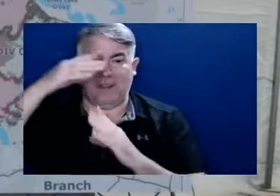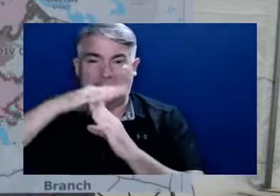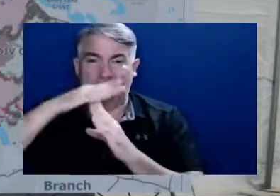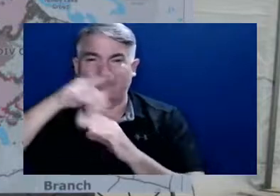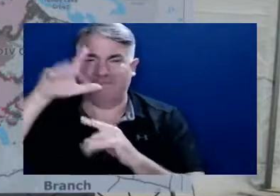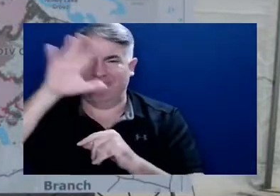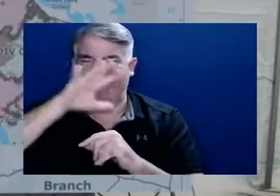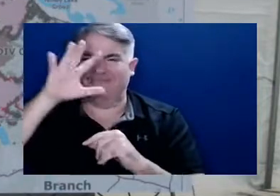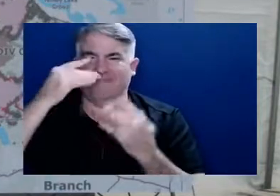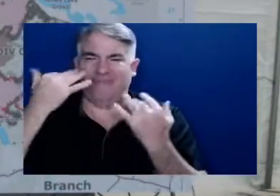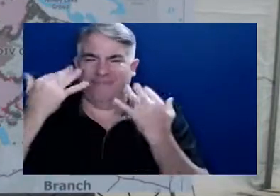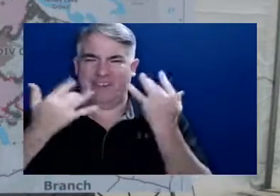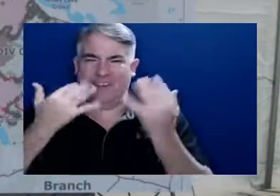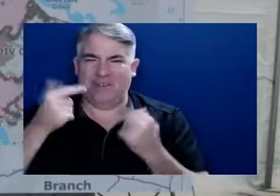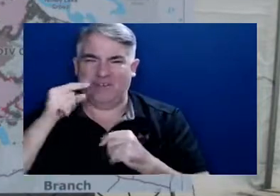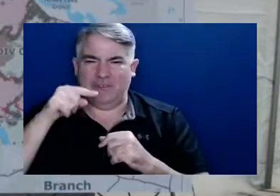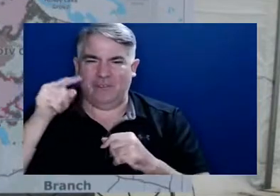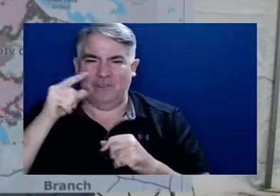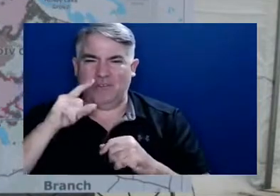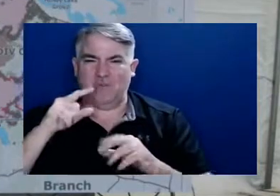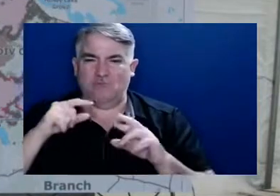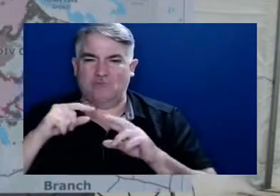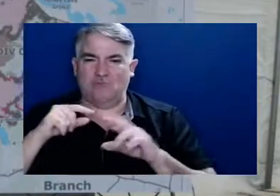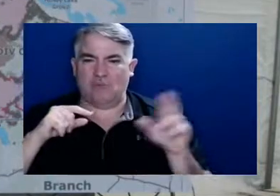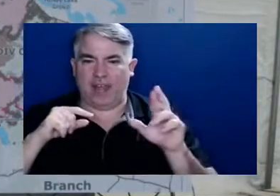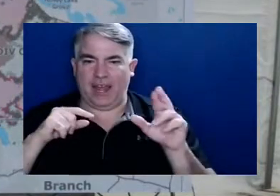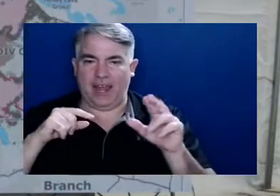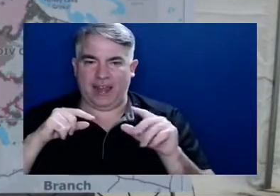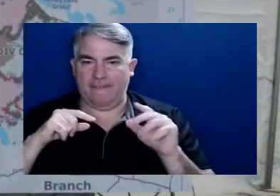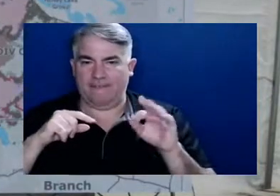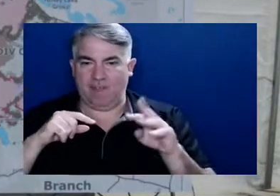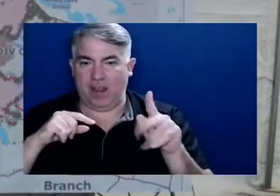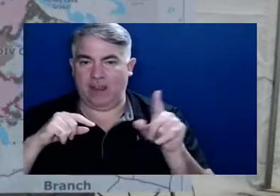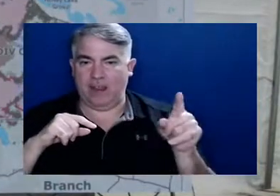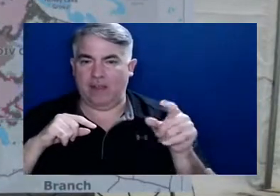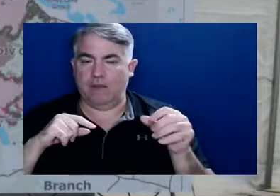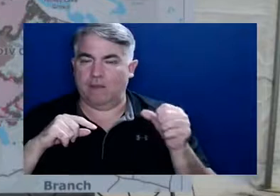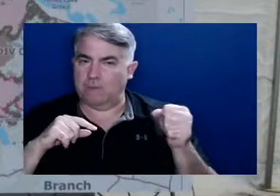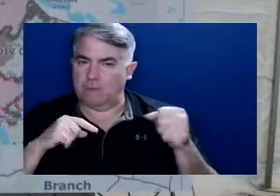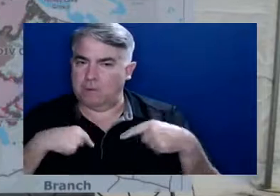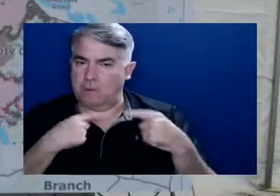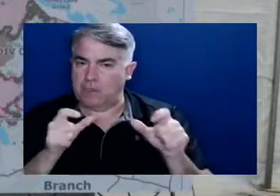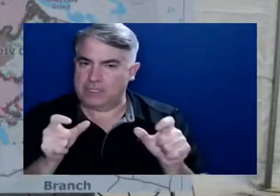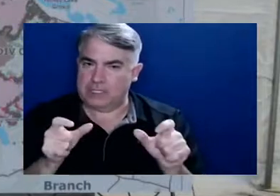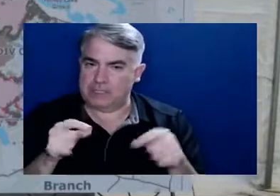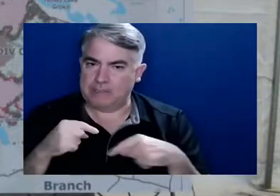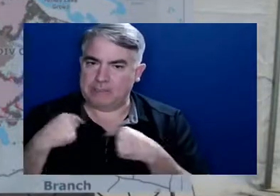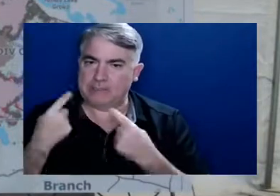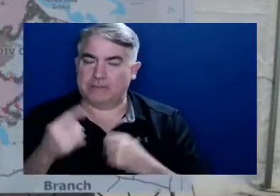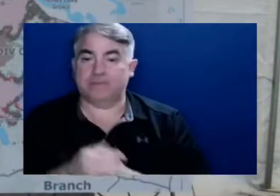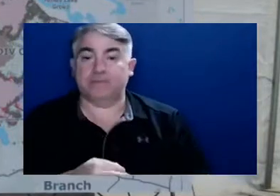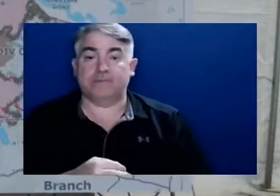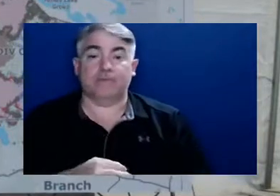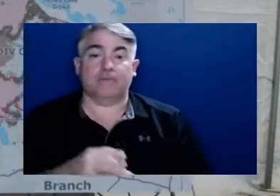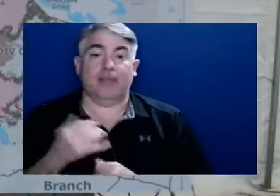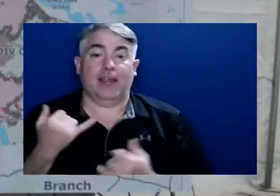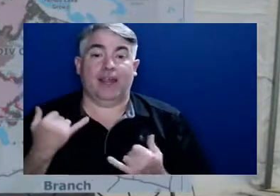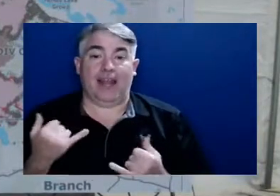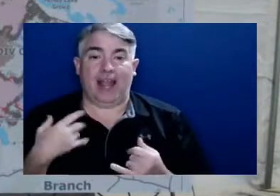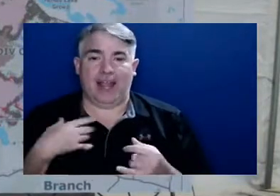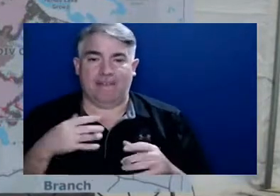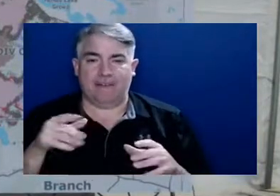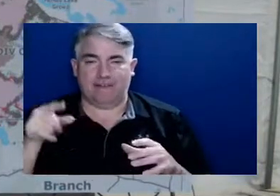the slop over, it's holding very well. We do have dozer line around most of it, so right now we're about 25 to